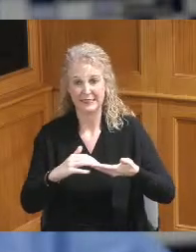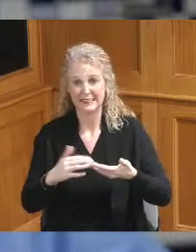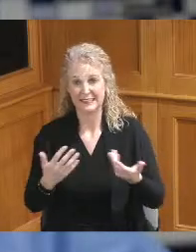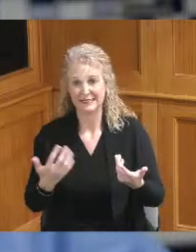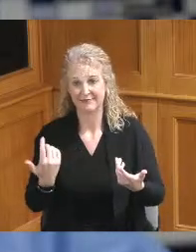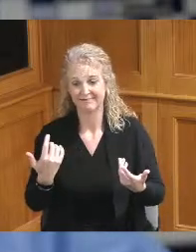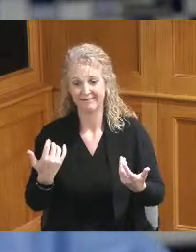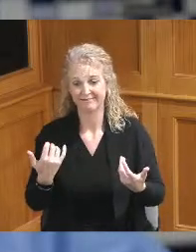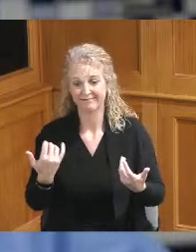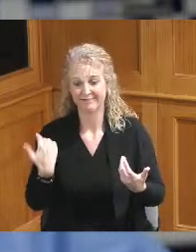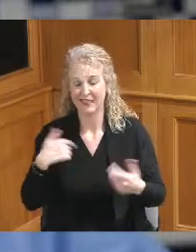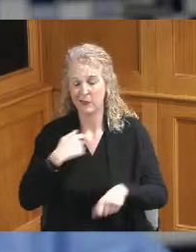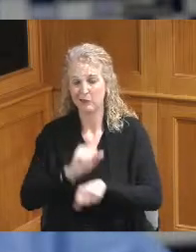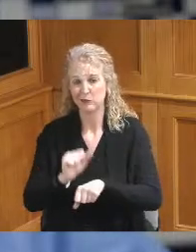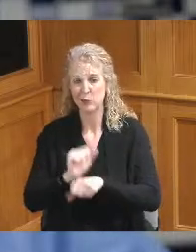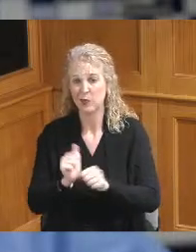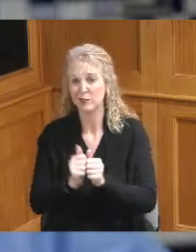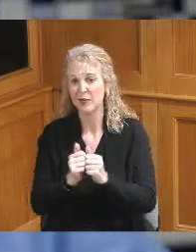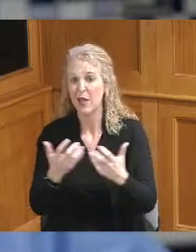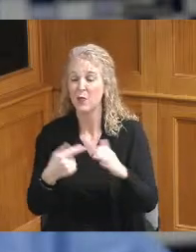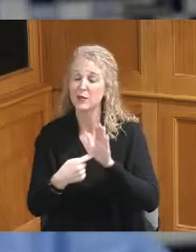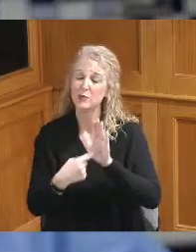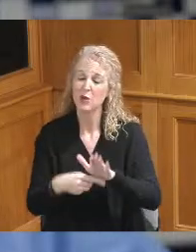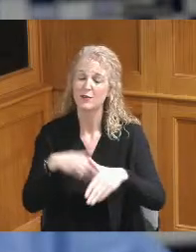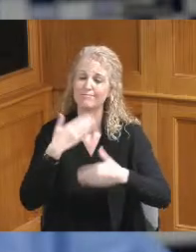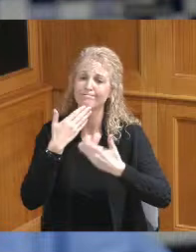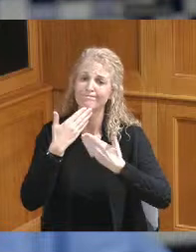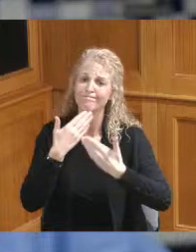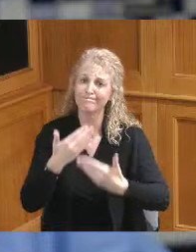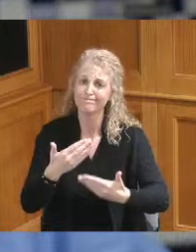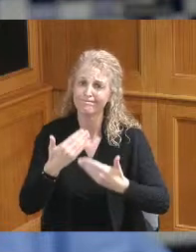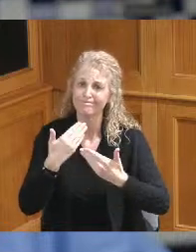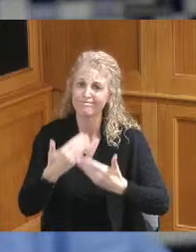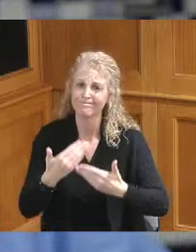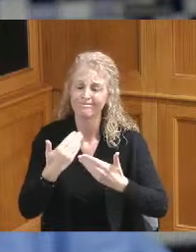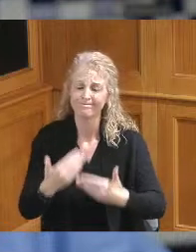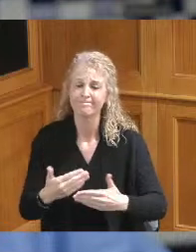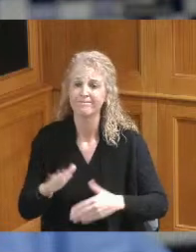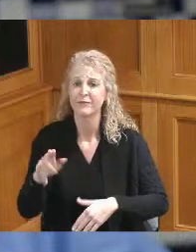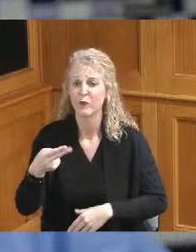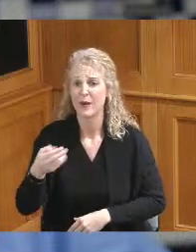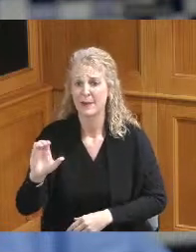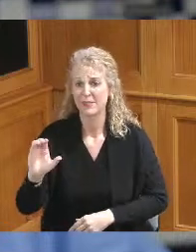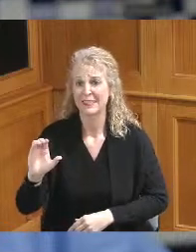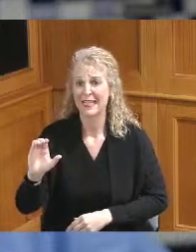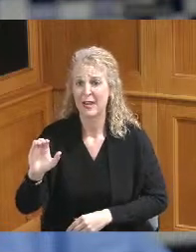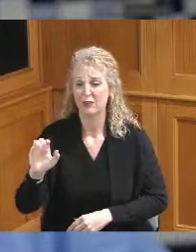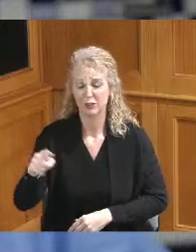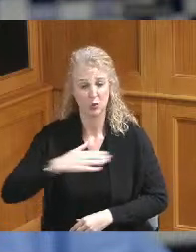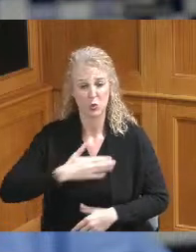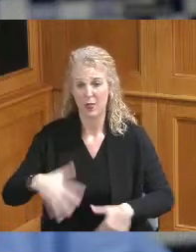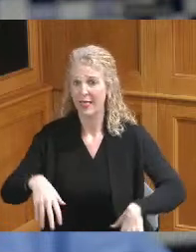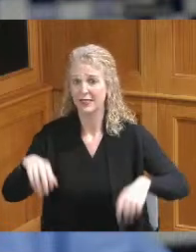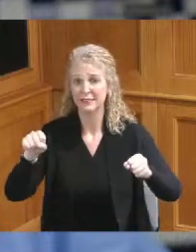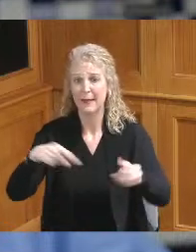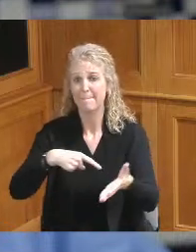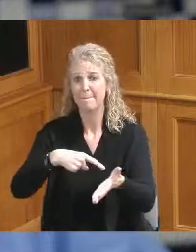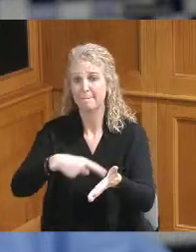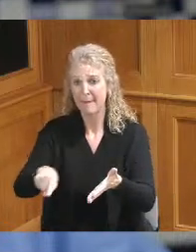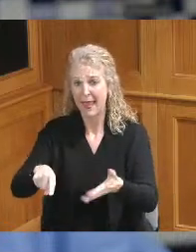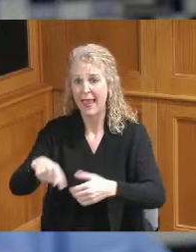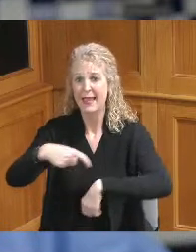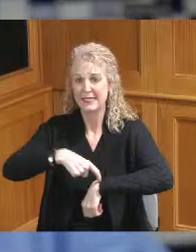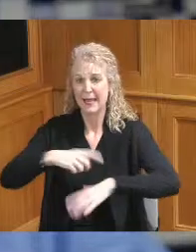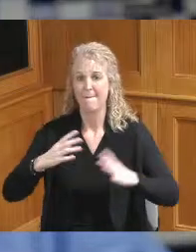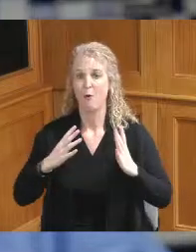that we have in this work to express our appreciation for the Hamilton County for adopting the paid leave program that we have, for